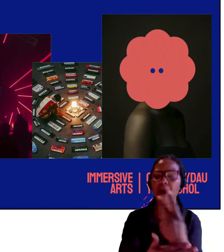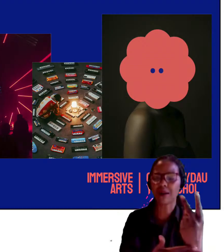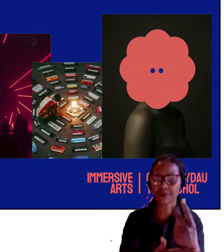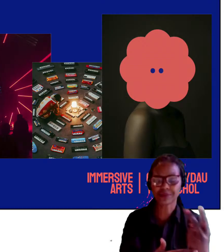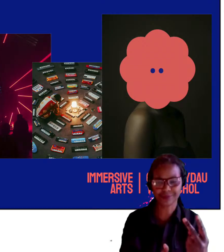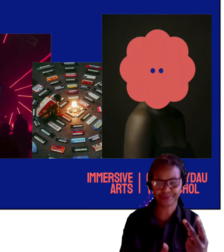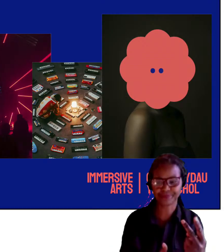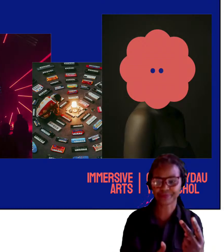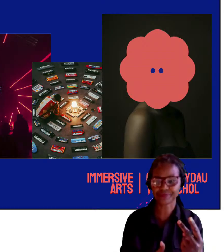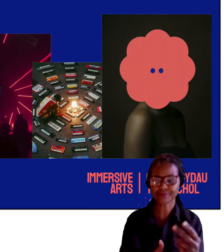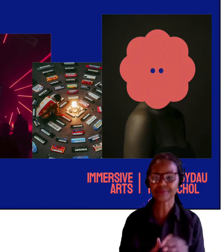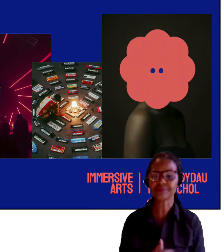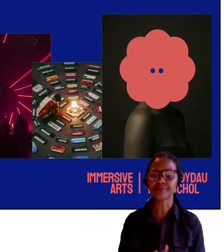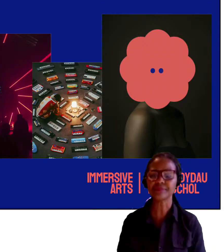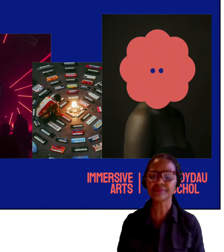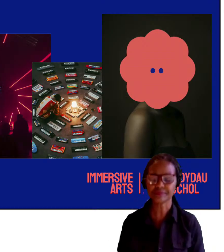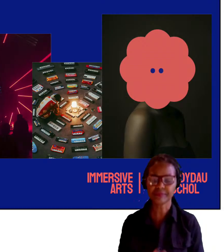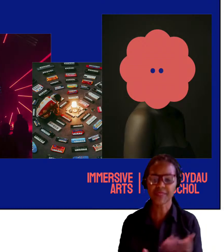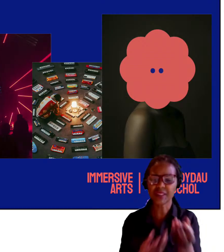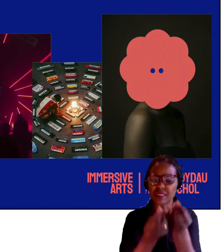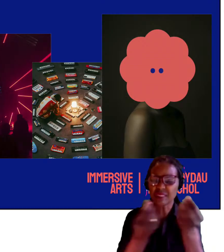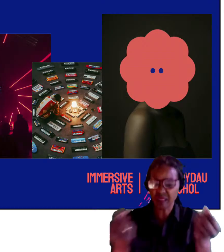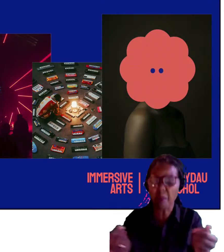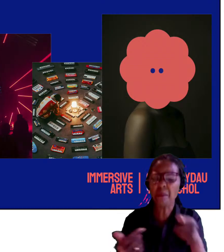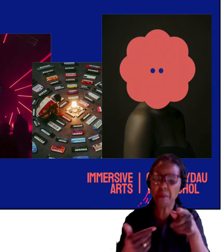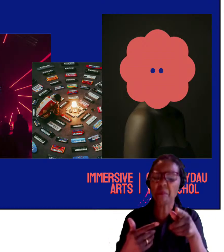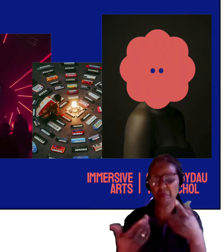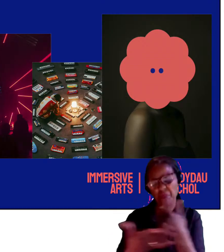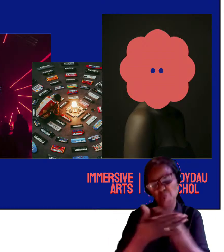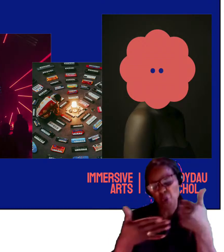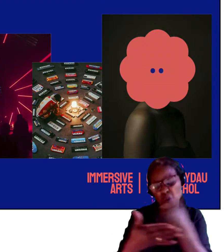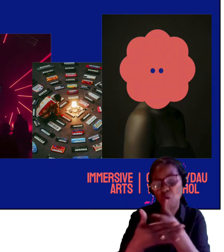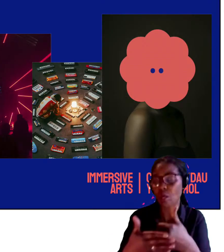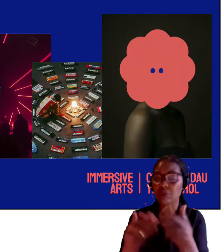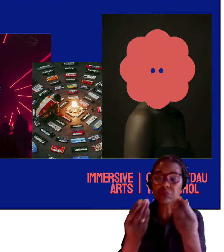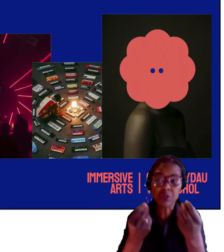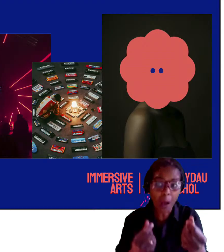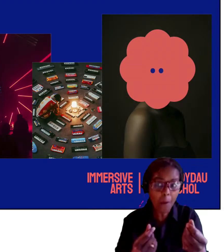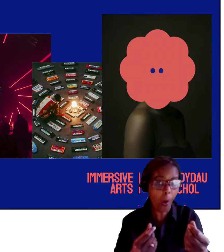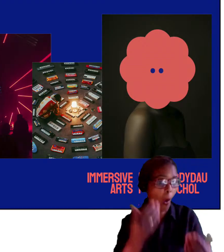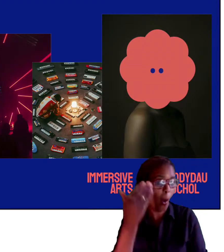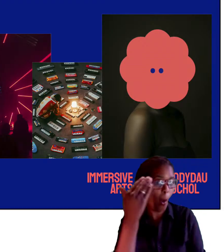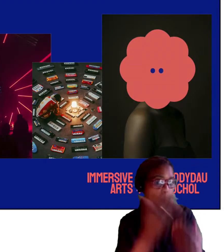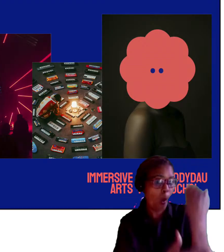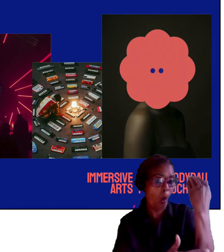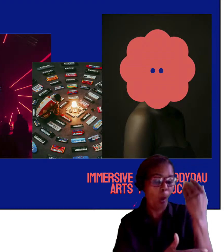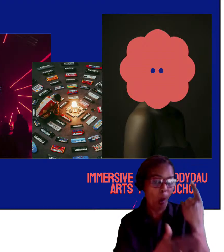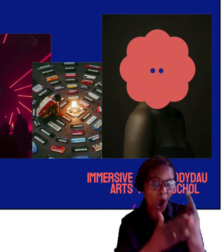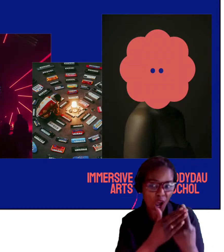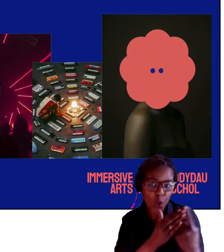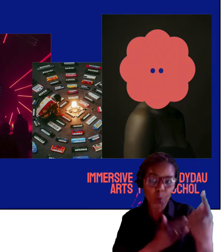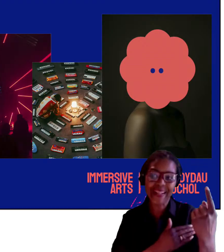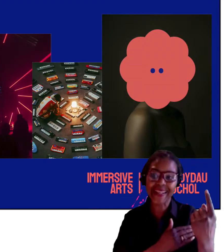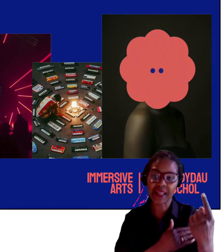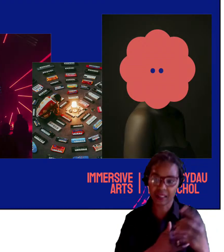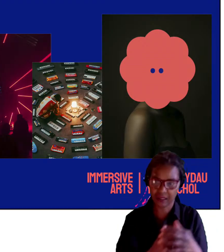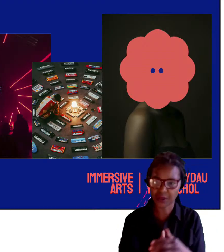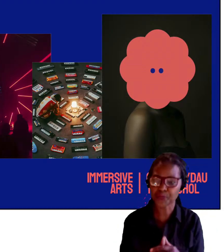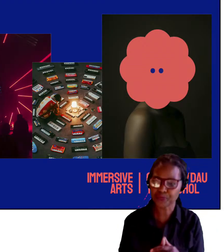those sort of usual art form silos. So that was amazing to see. Some of the art forms that we saw